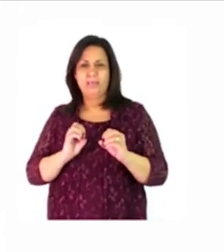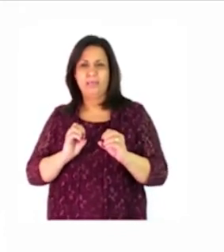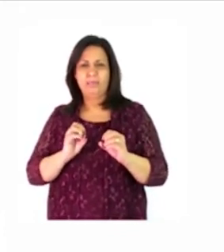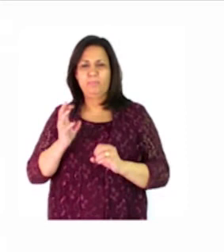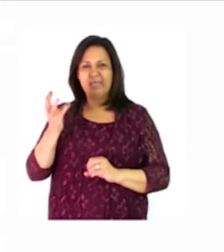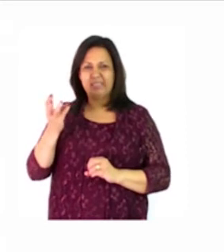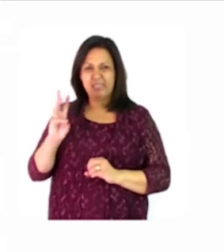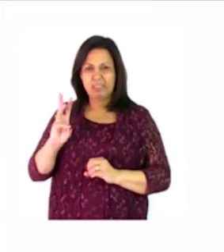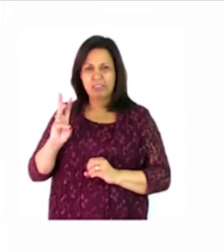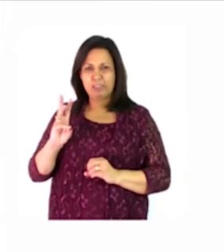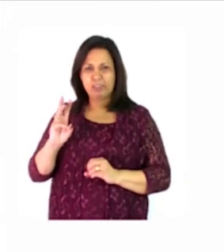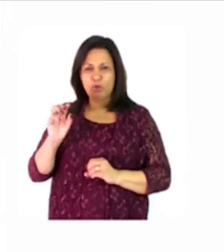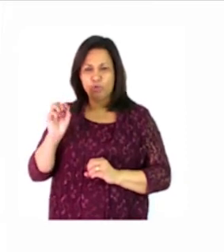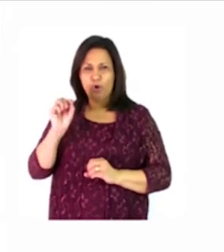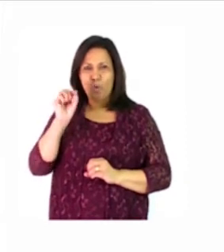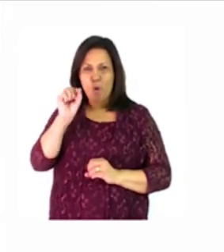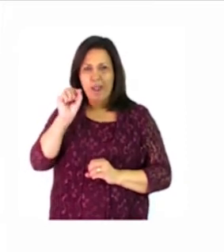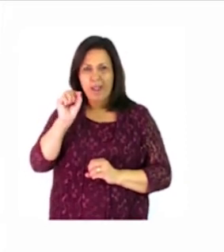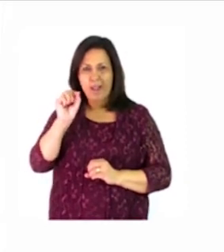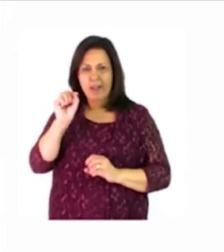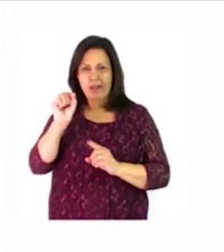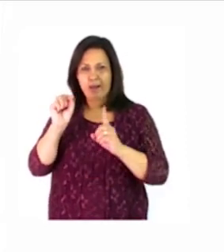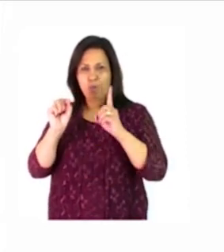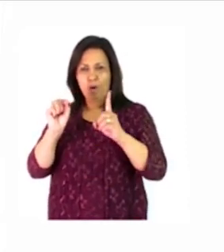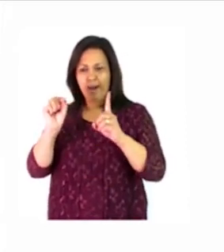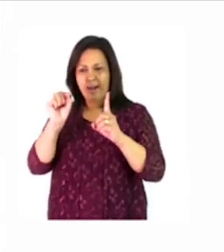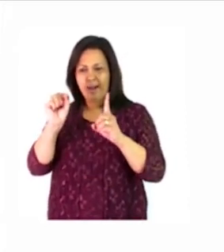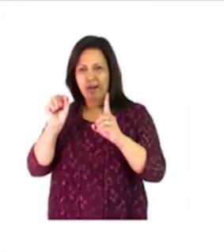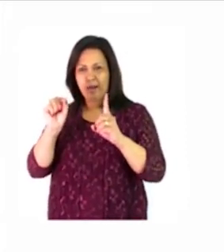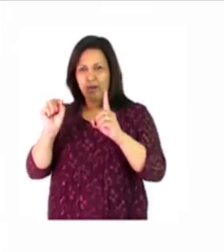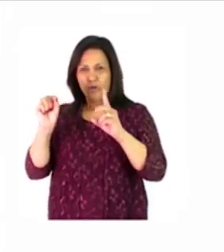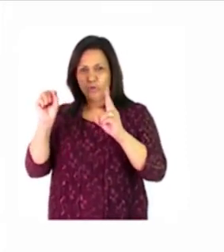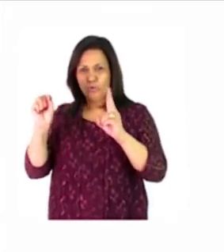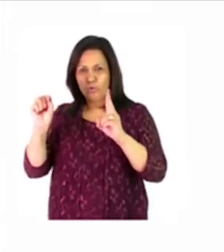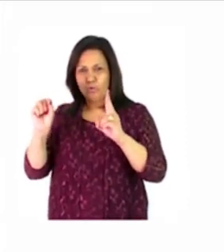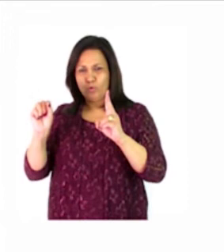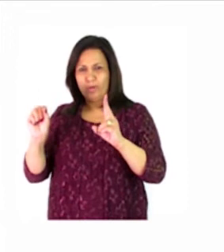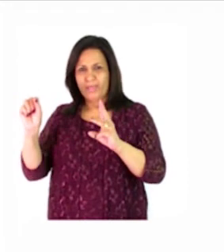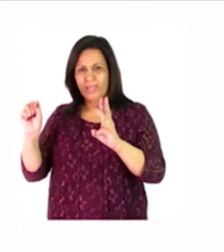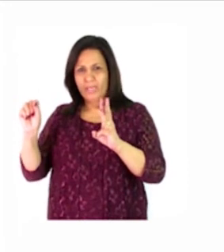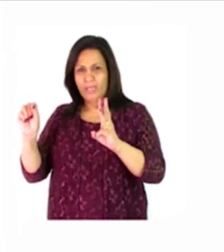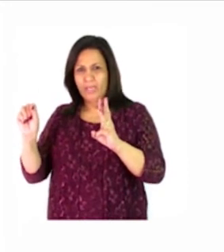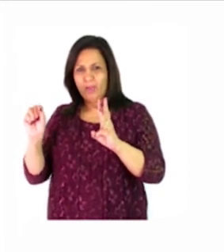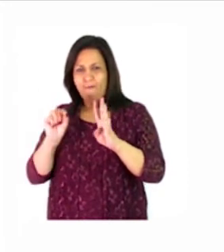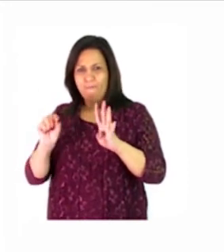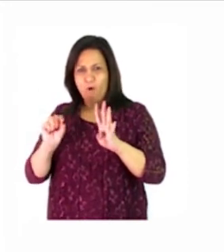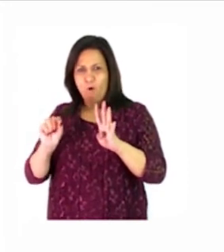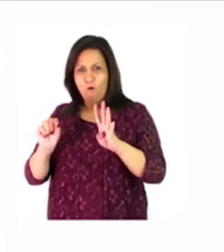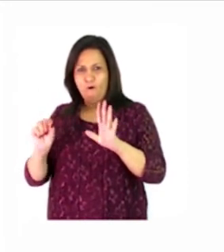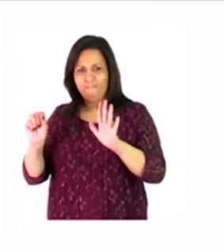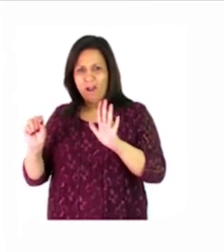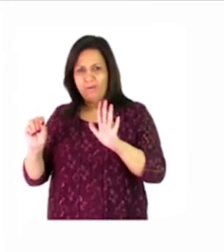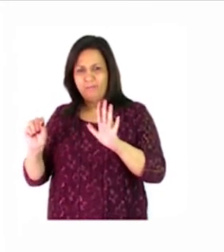6 dots in the third block. And then we look back to